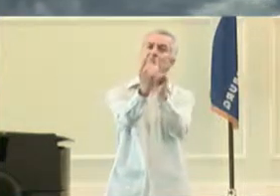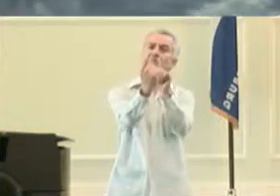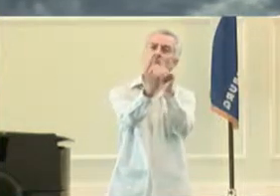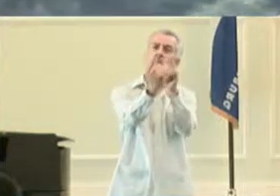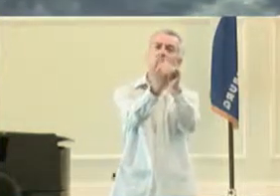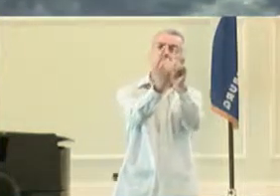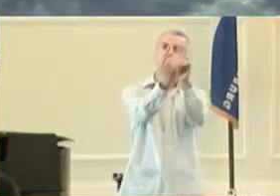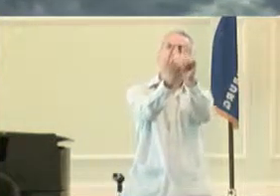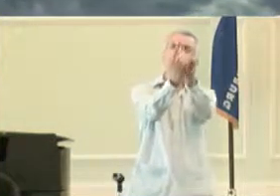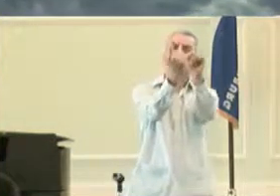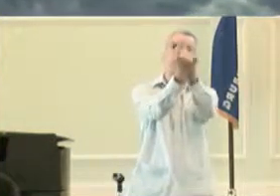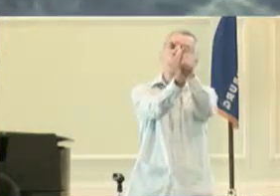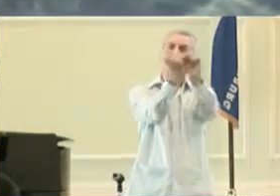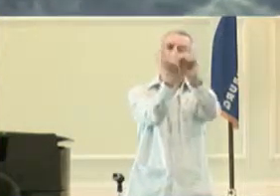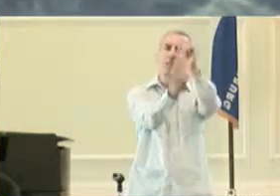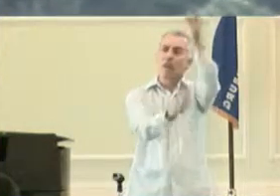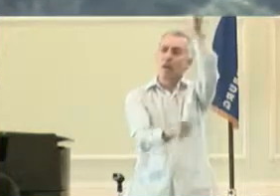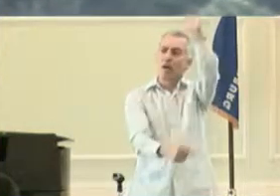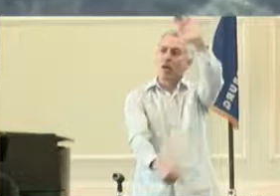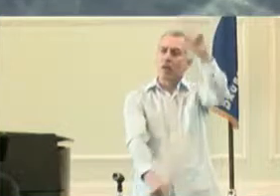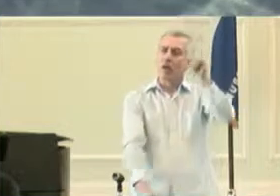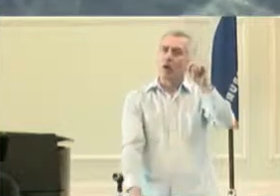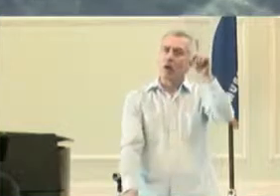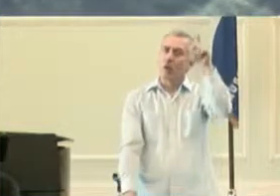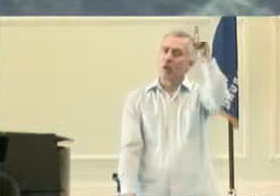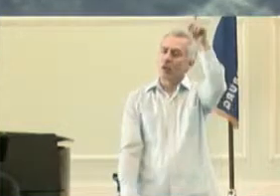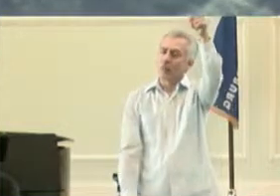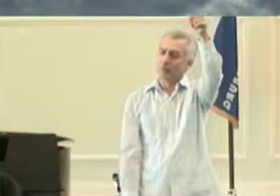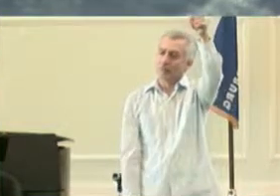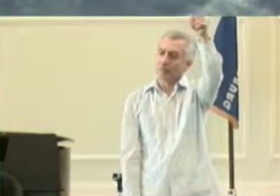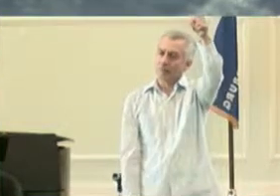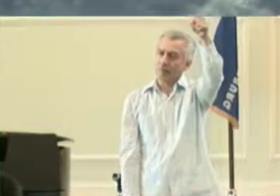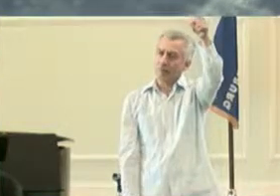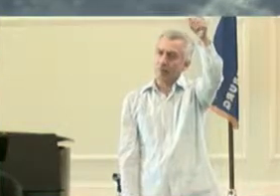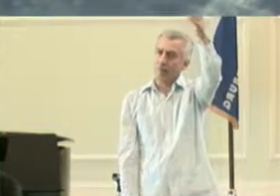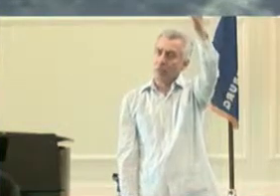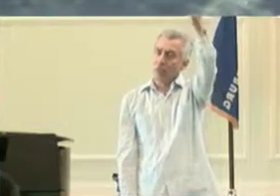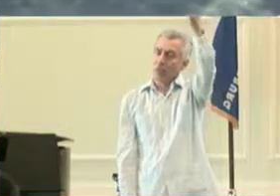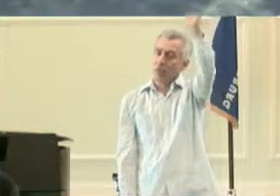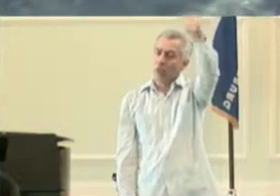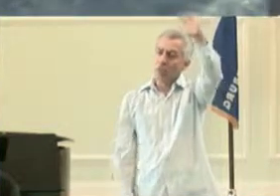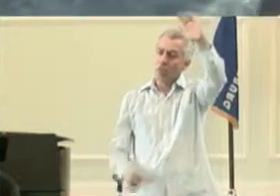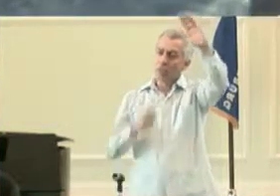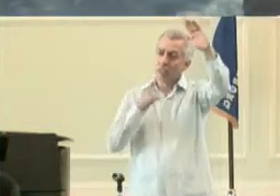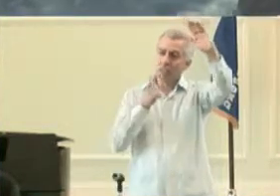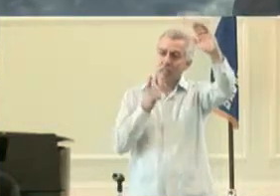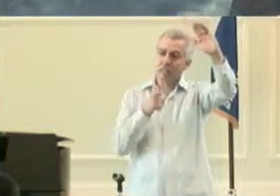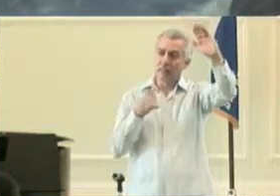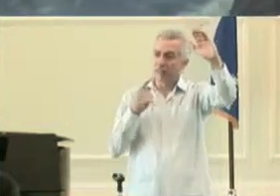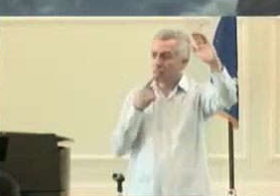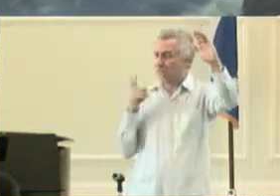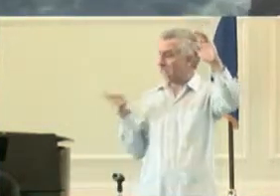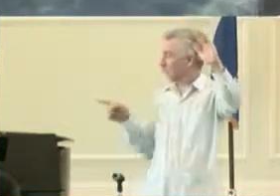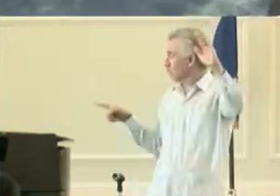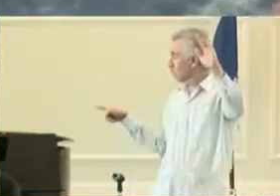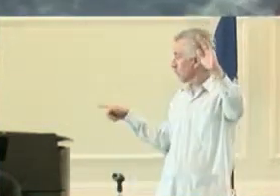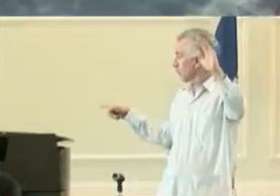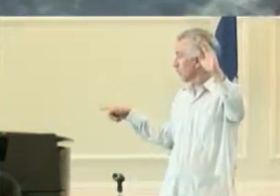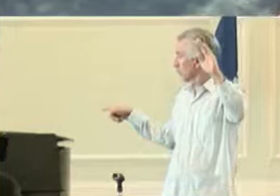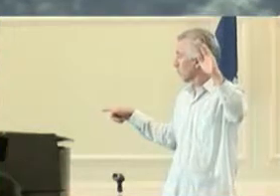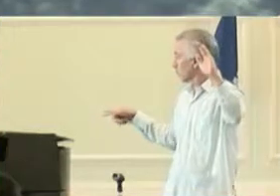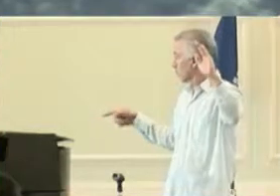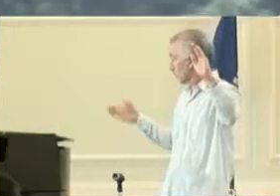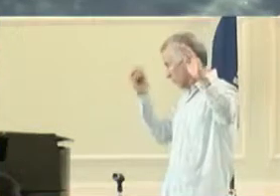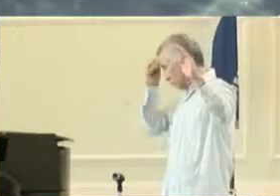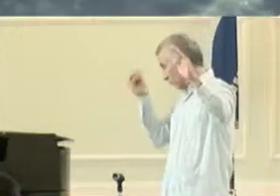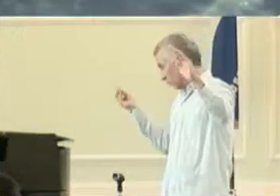went up to God, and the Lord called to him from the mountain, saying, thus you shall say to the house of Jacob, and tell the